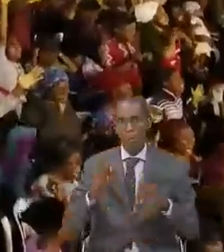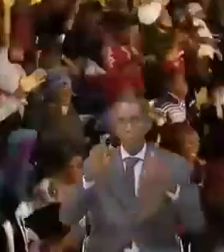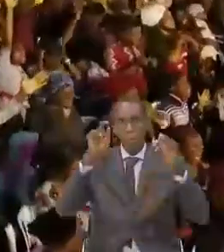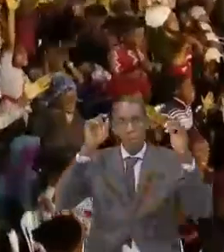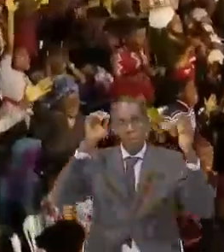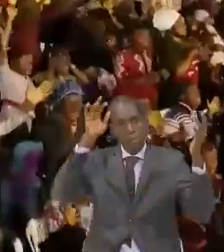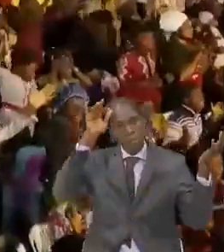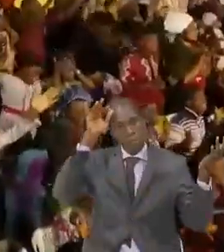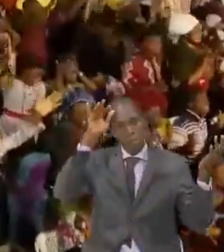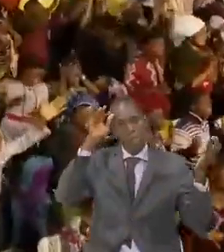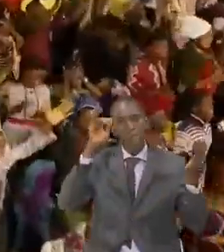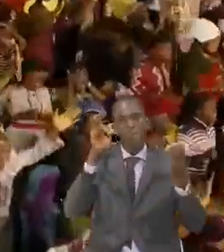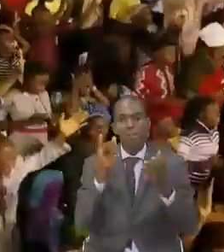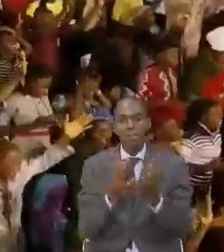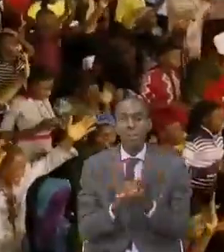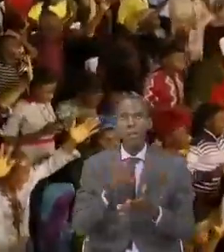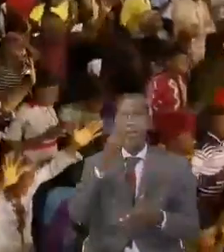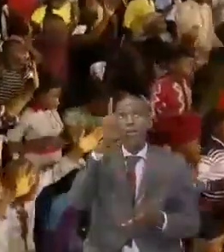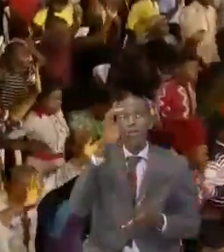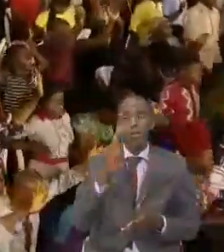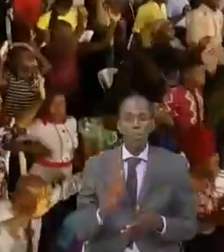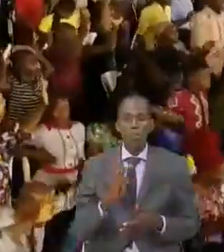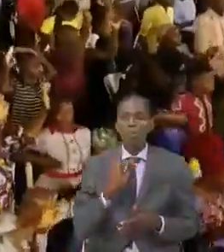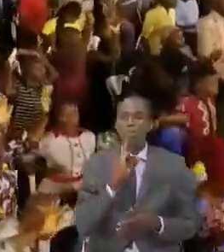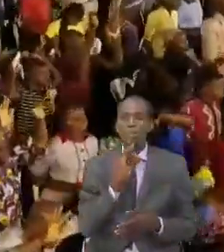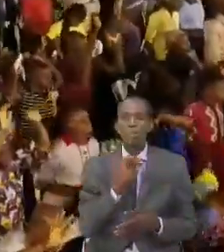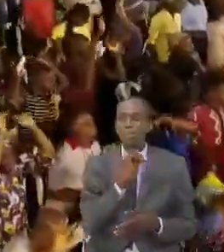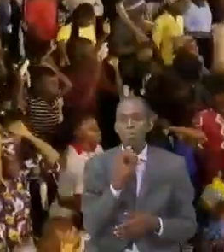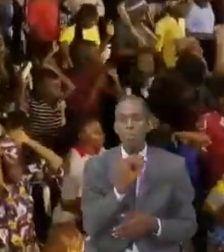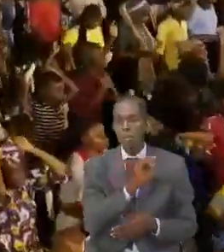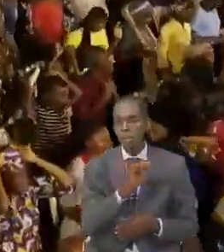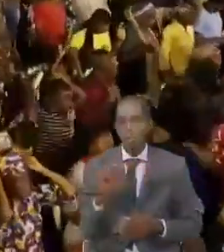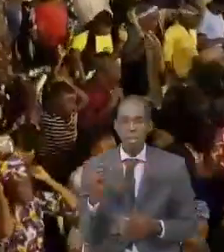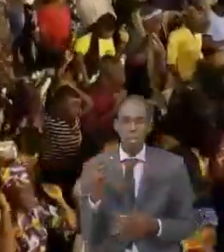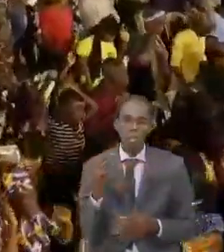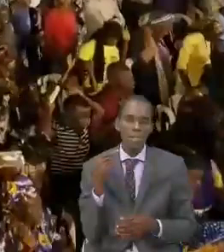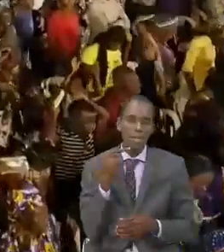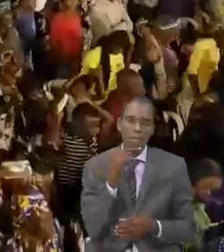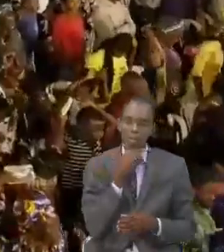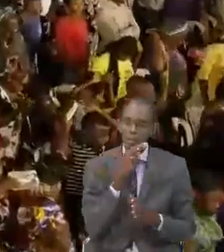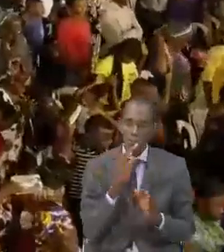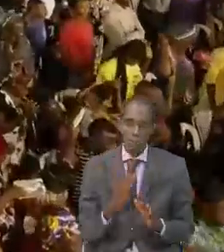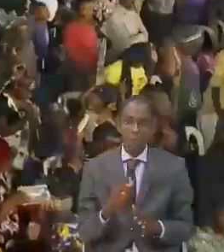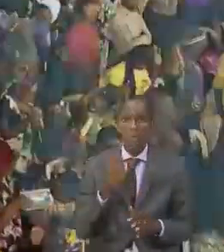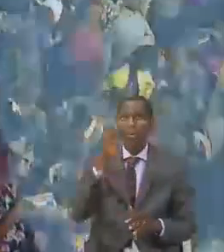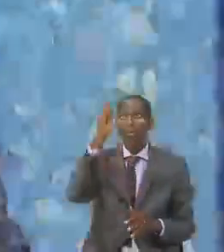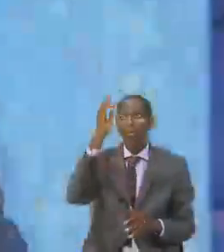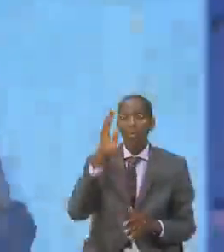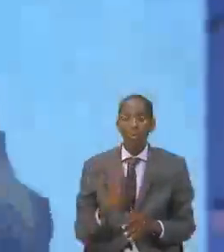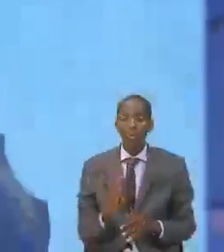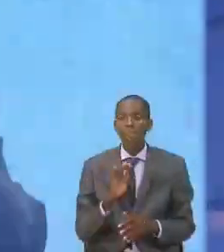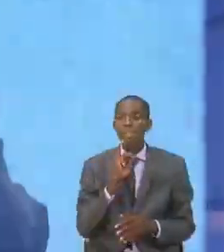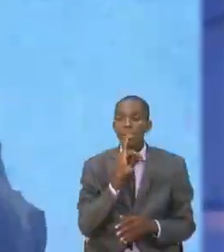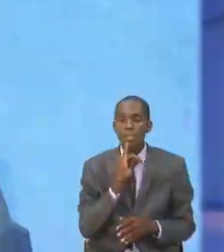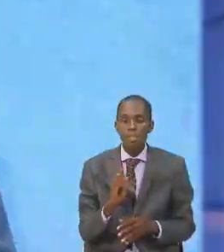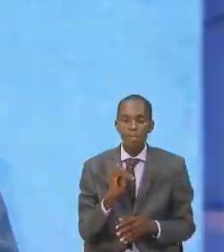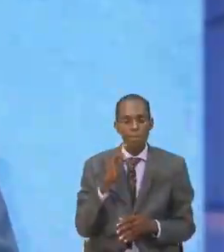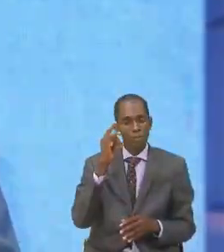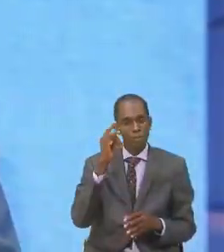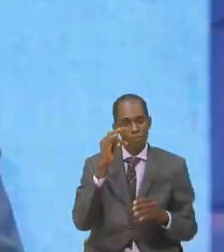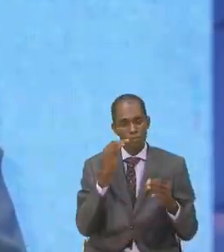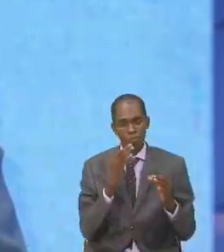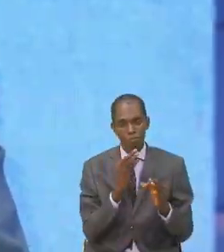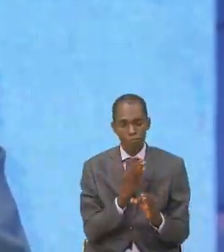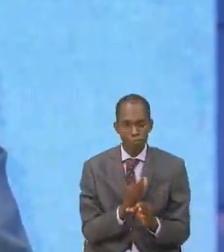Now, you must expect that God is not a liar, that God